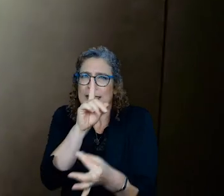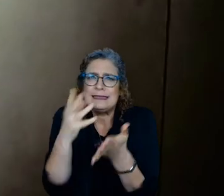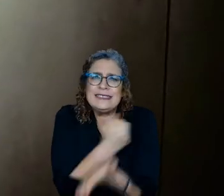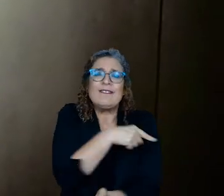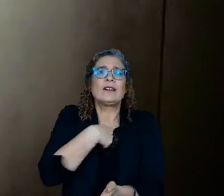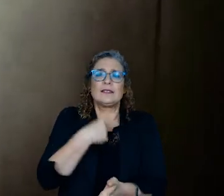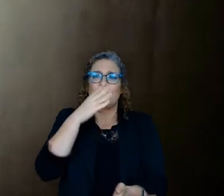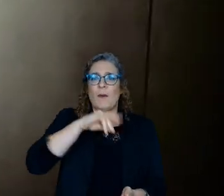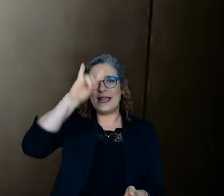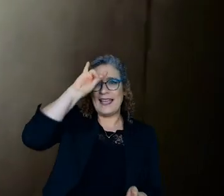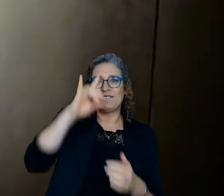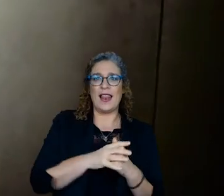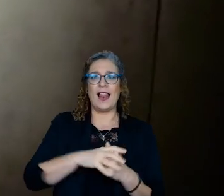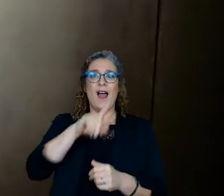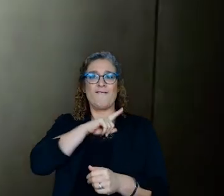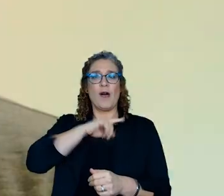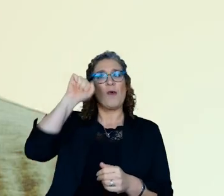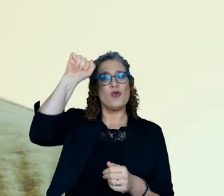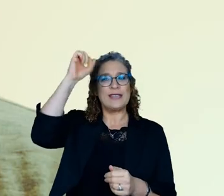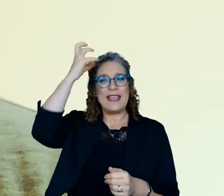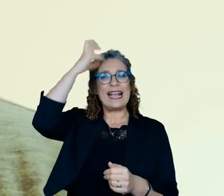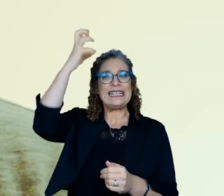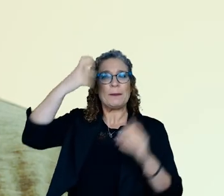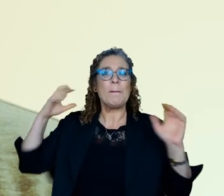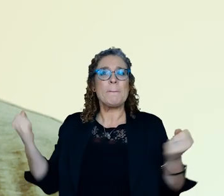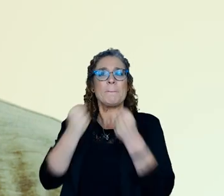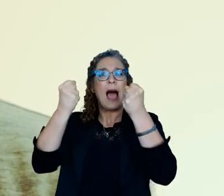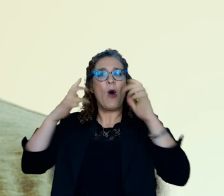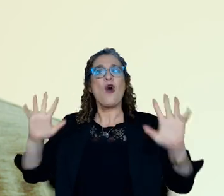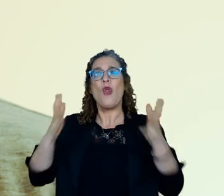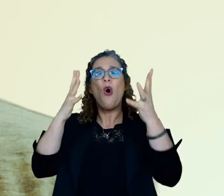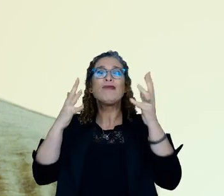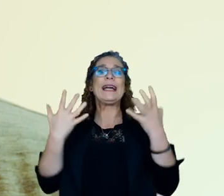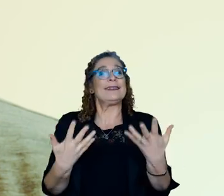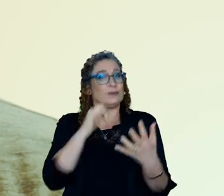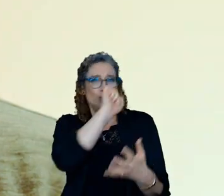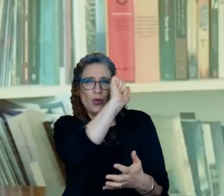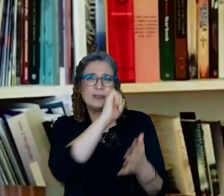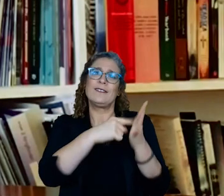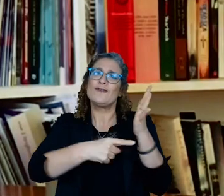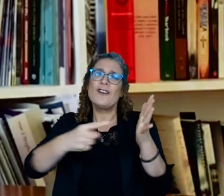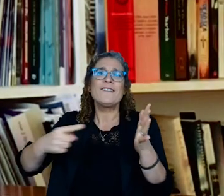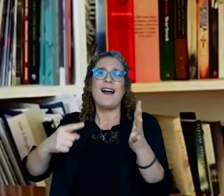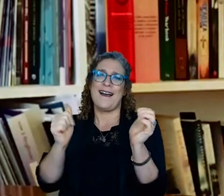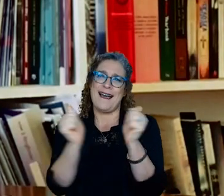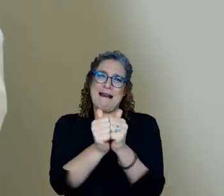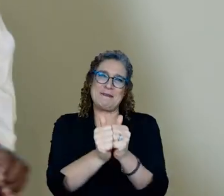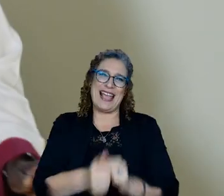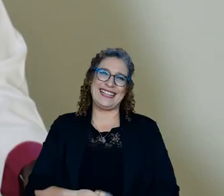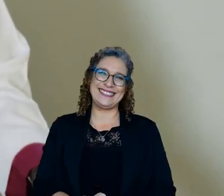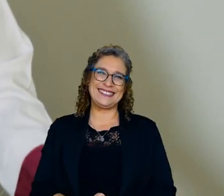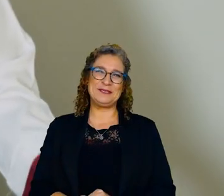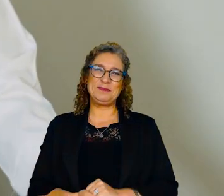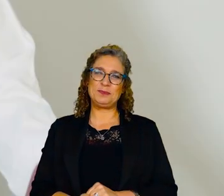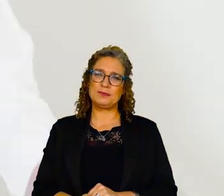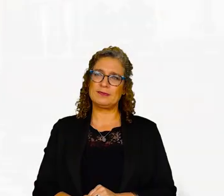tshwarela ba barele ofela. For the kingdom, the power, and the glory are yours, forever and ever.